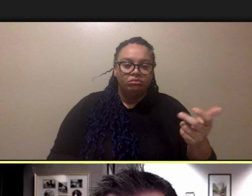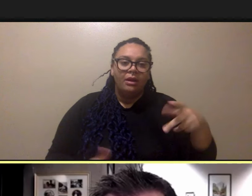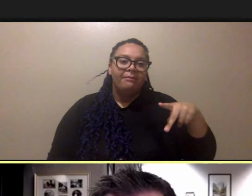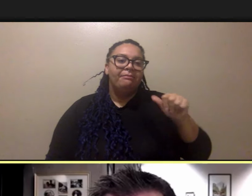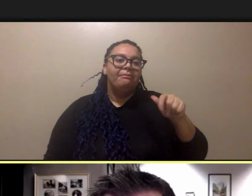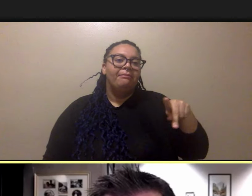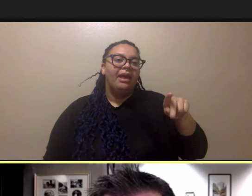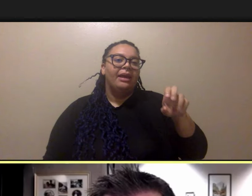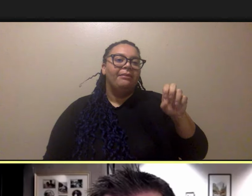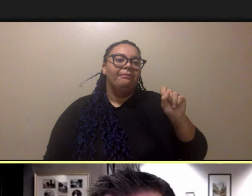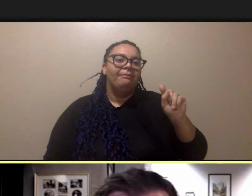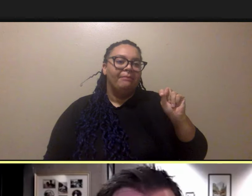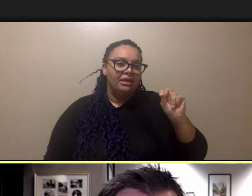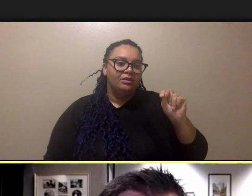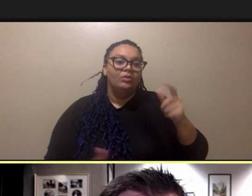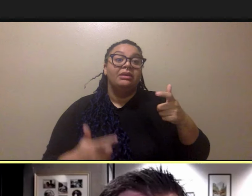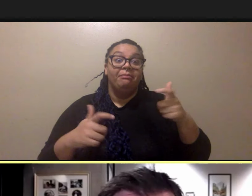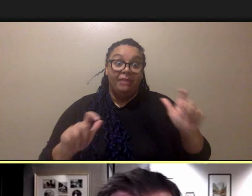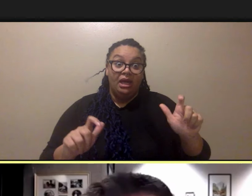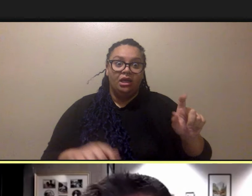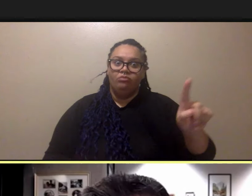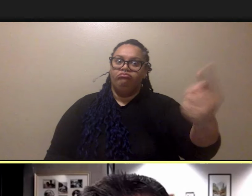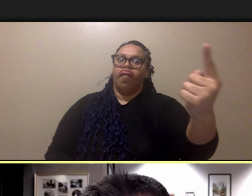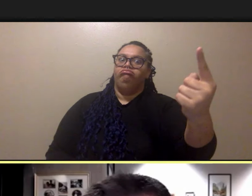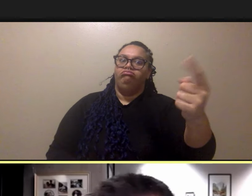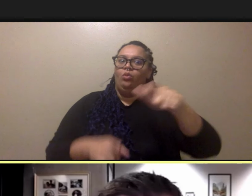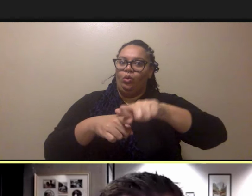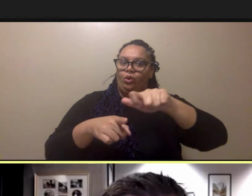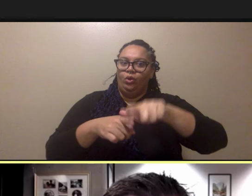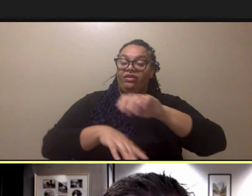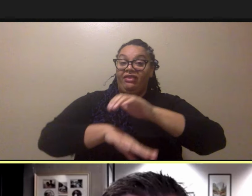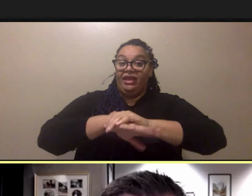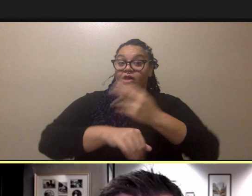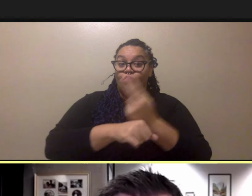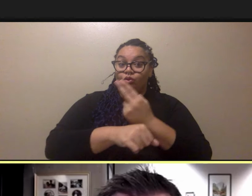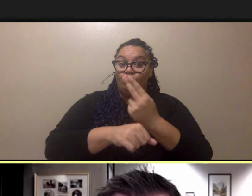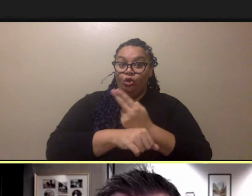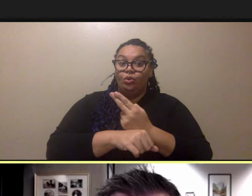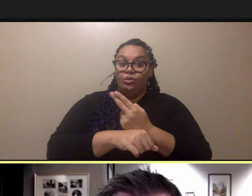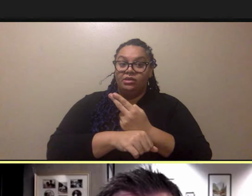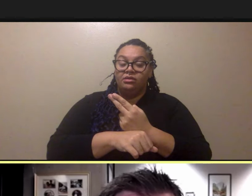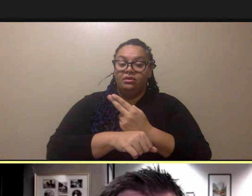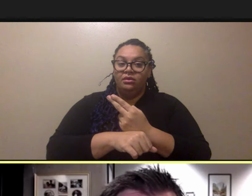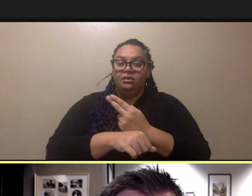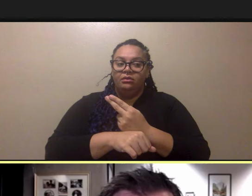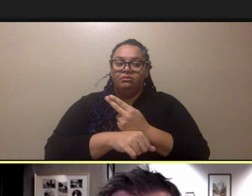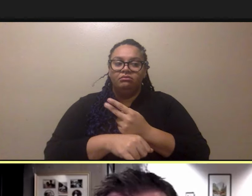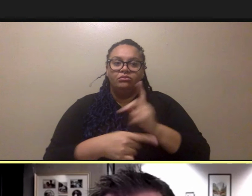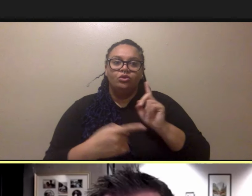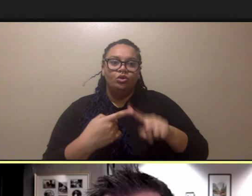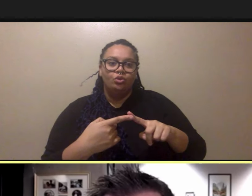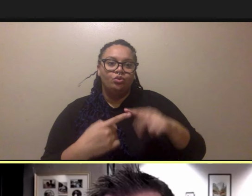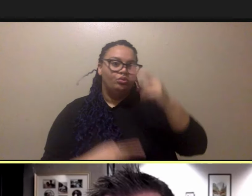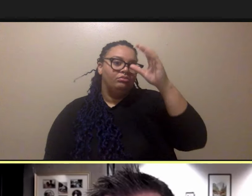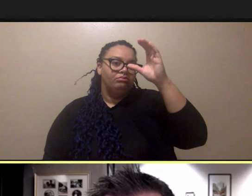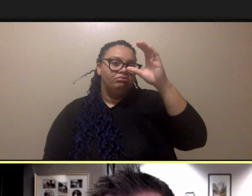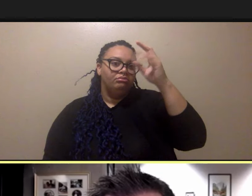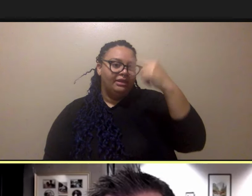was a big insult that English would use against the various Catholic kingdoms, especially Spanish.